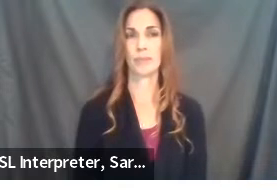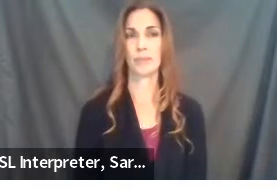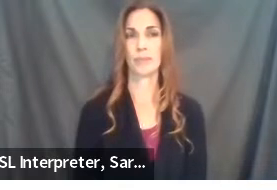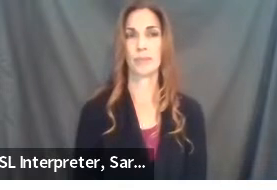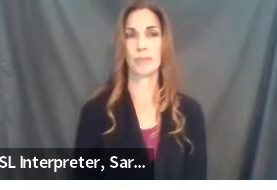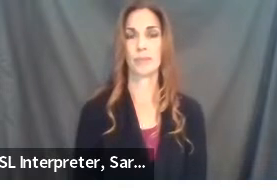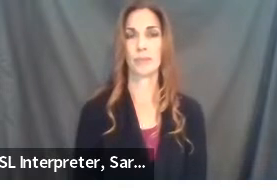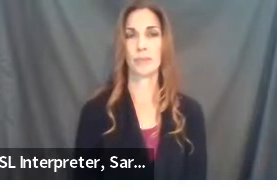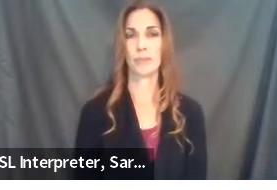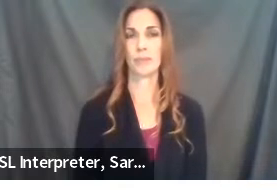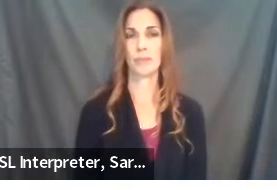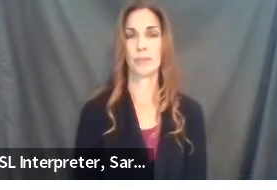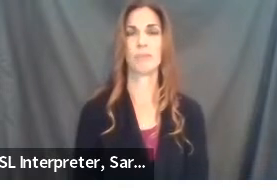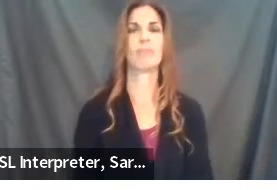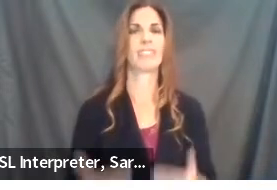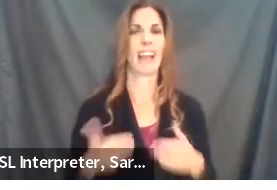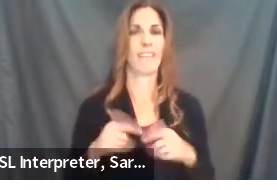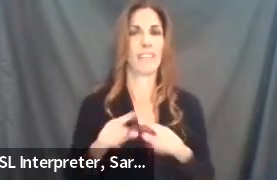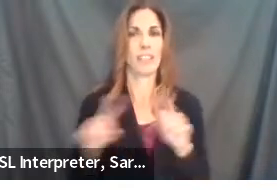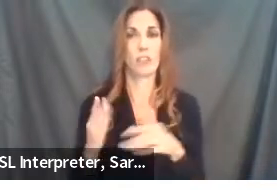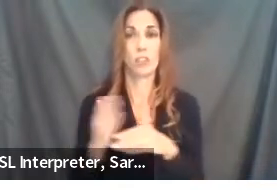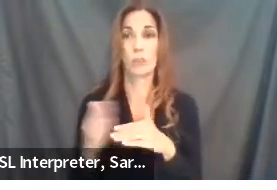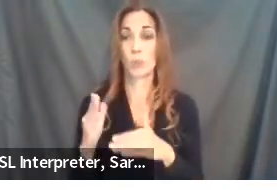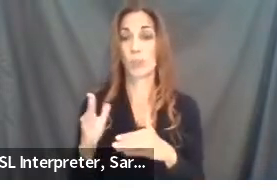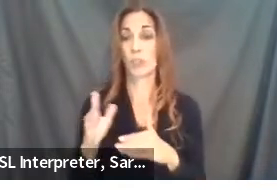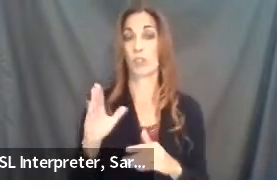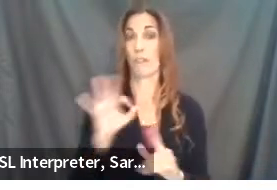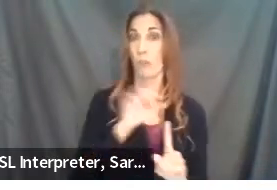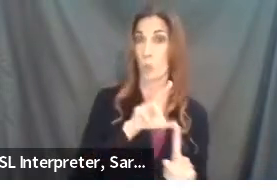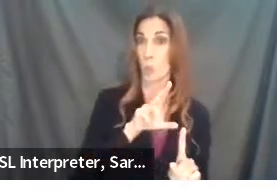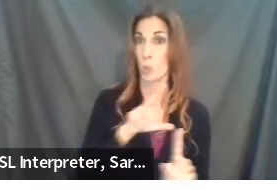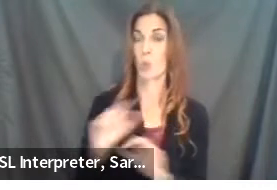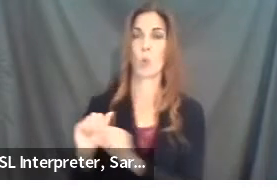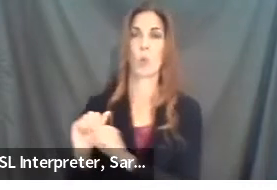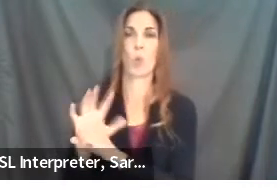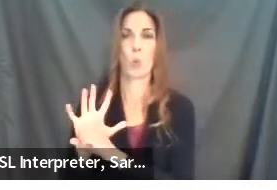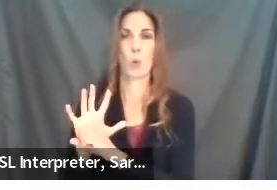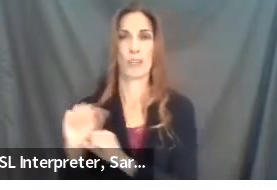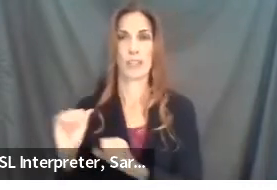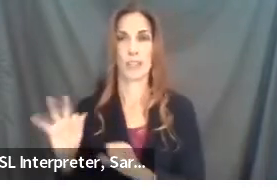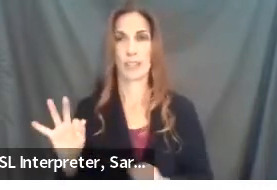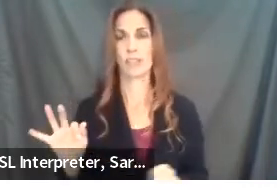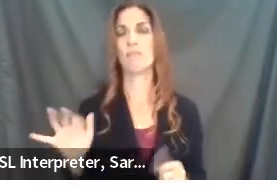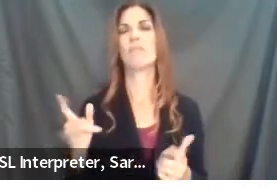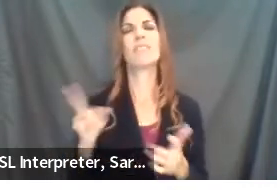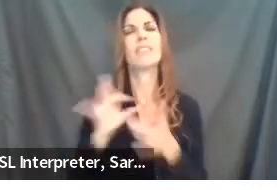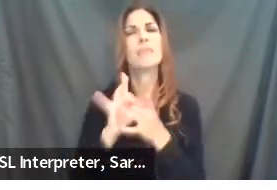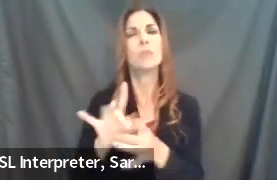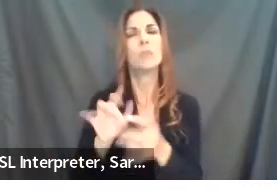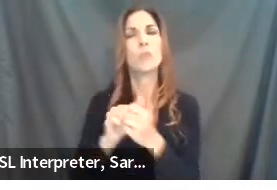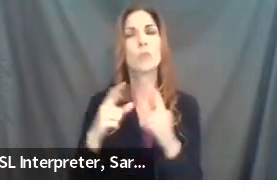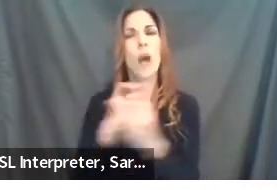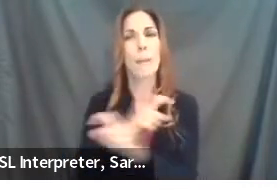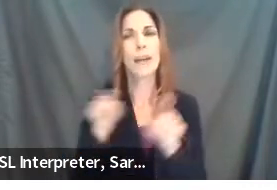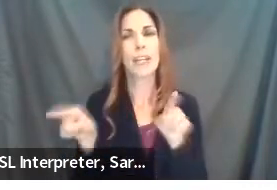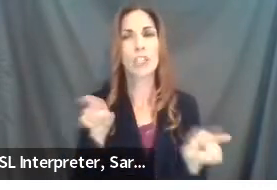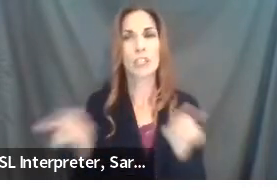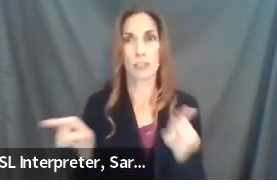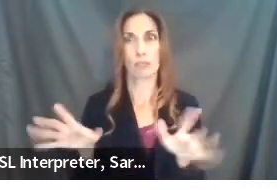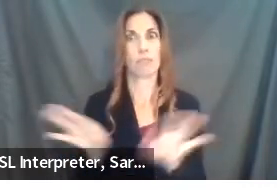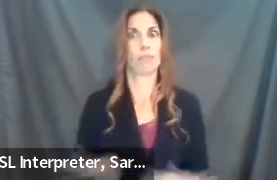differences between flu and COVID-19, especially when it comes to the complications. They both are very critical.